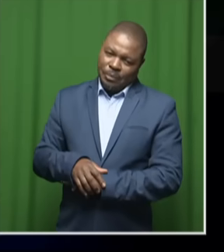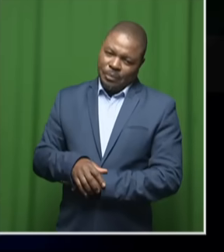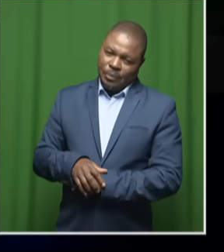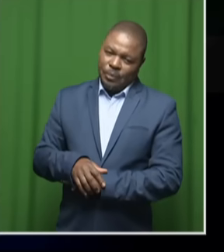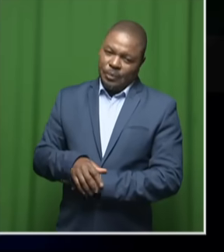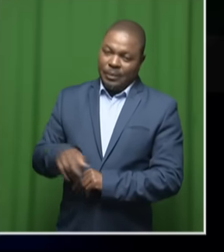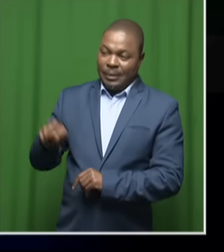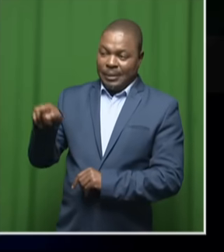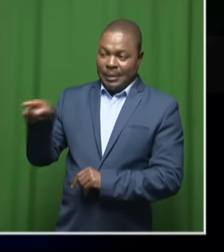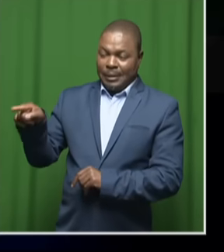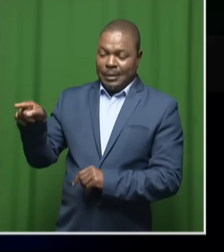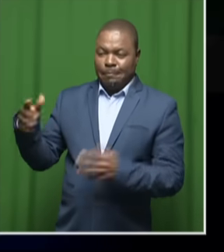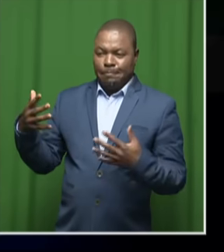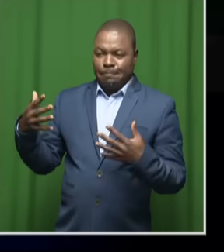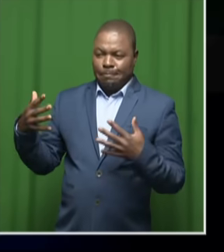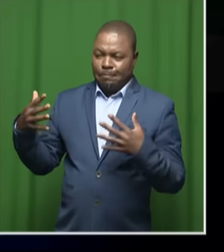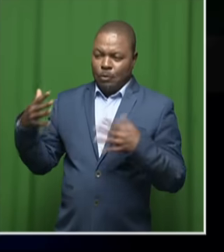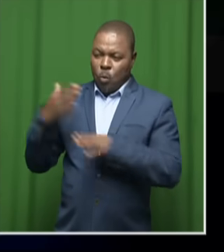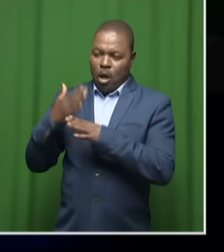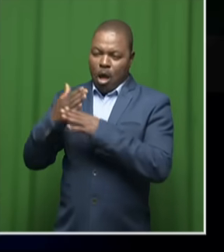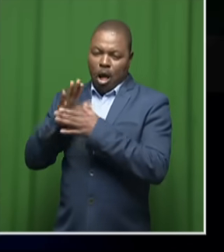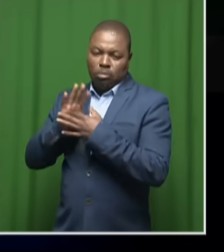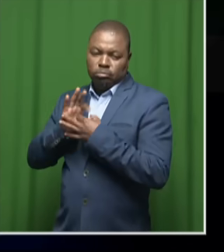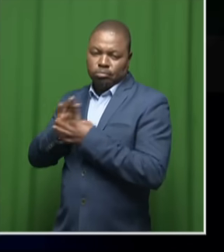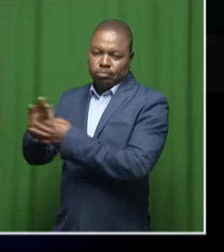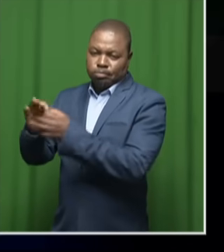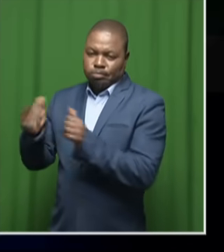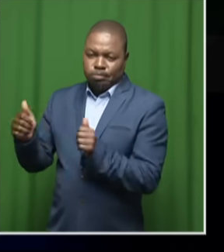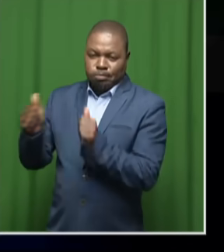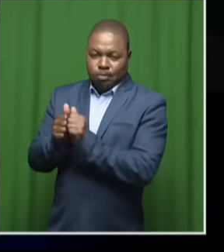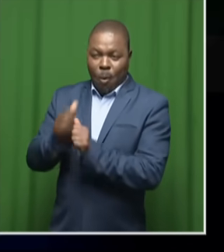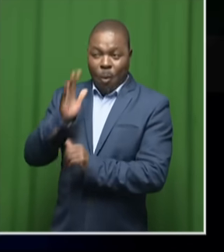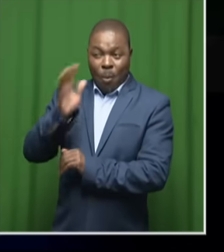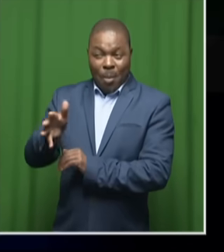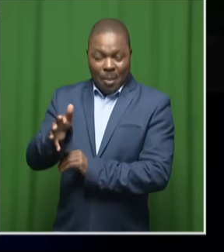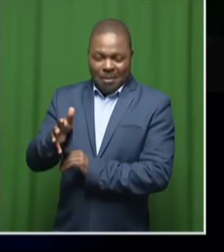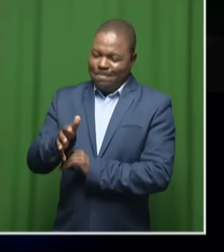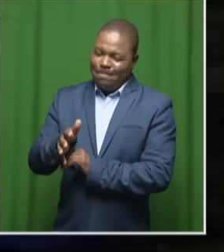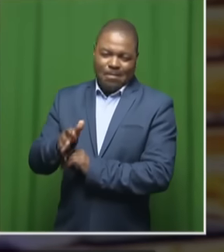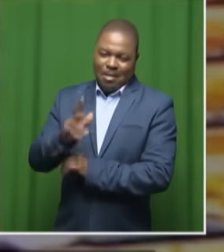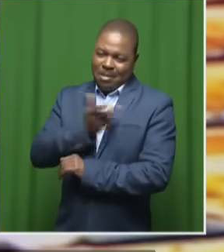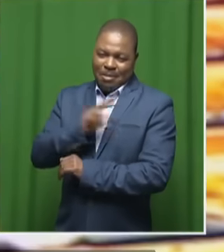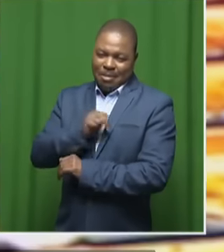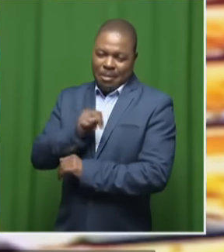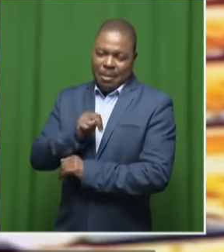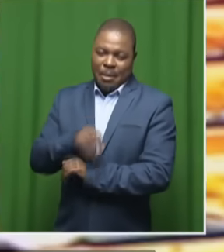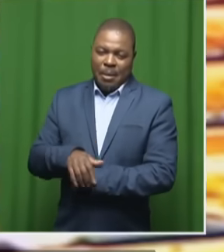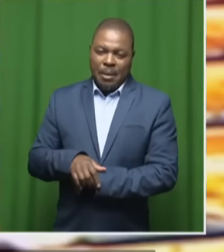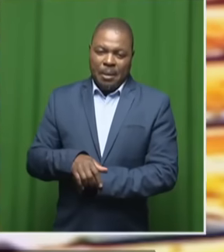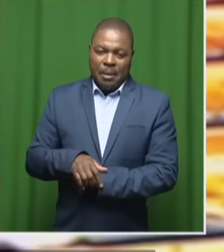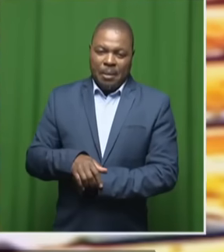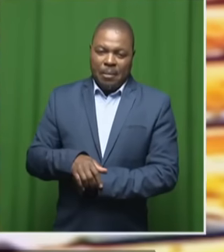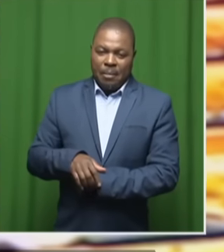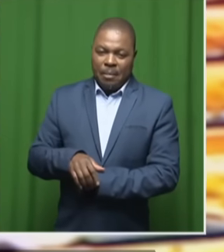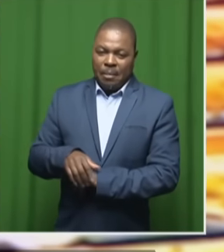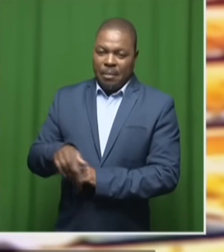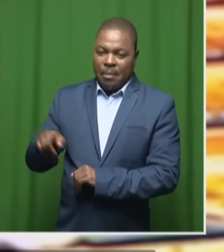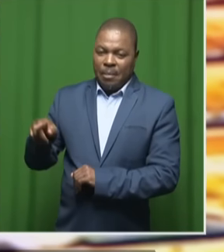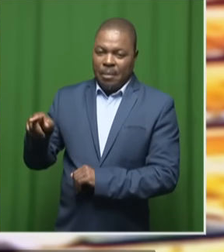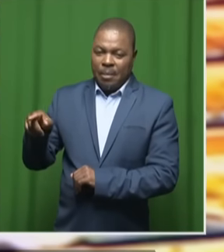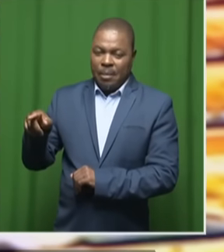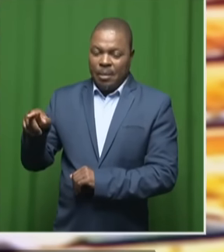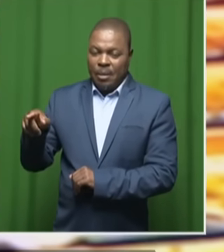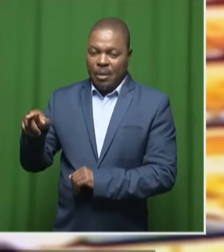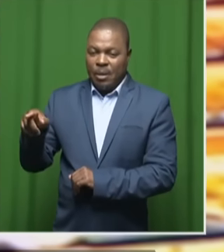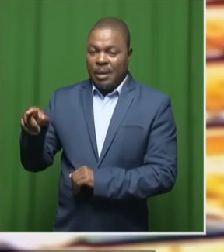that coalition that is going to be happening, including them, or even